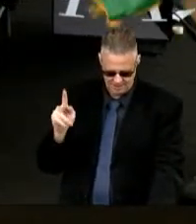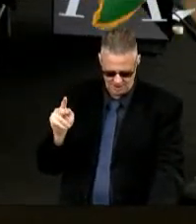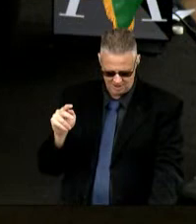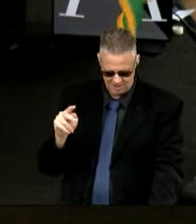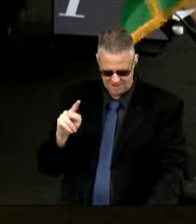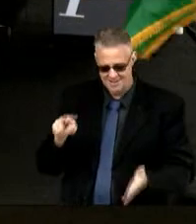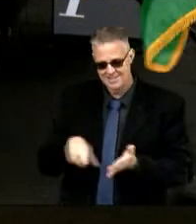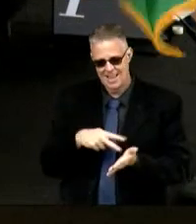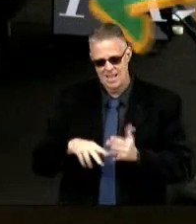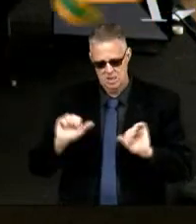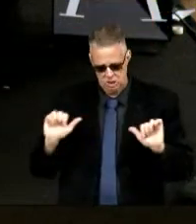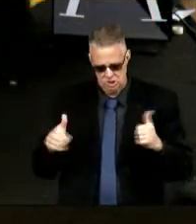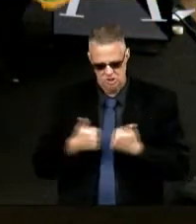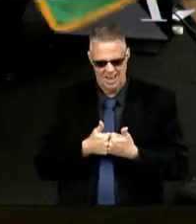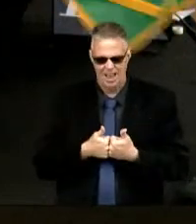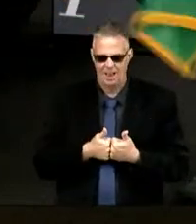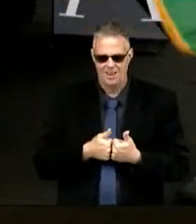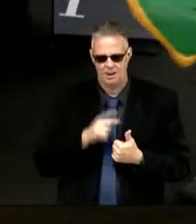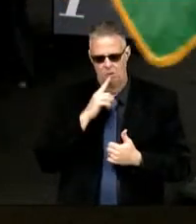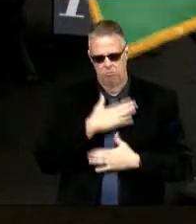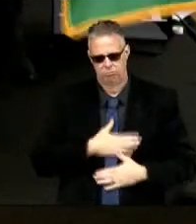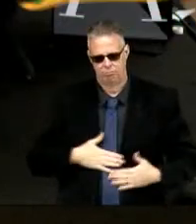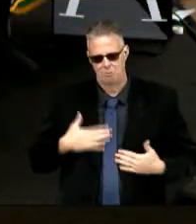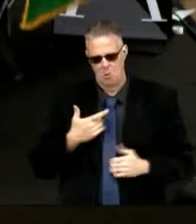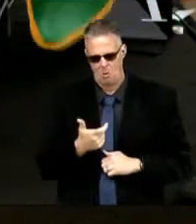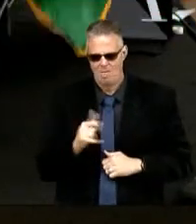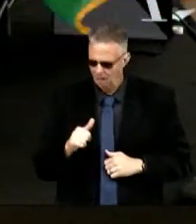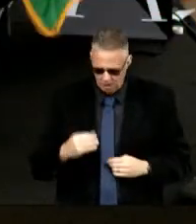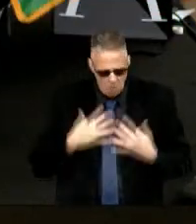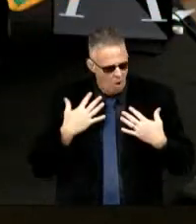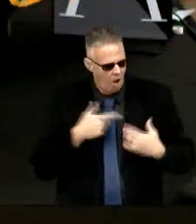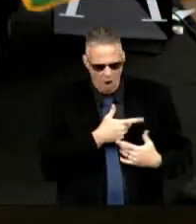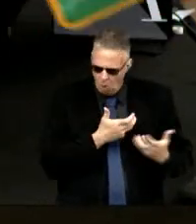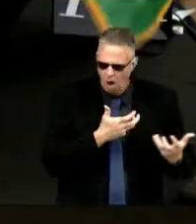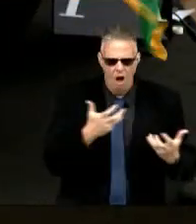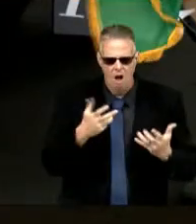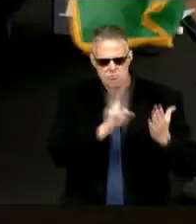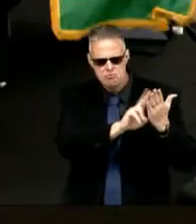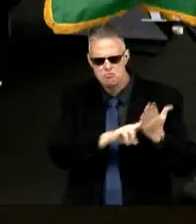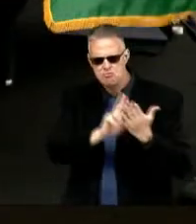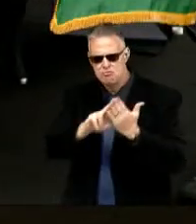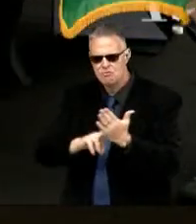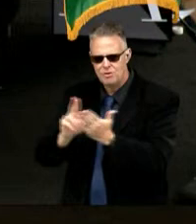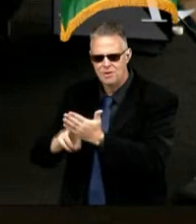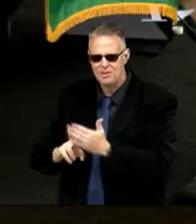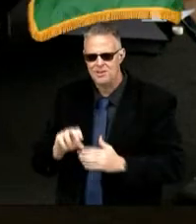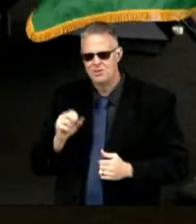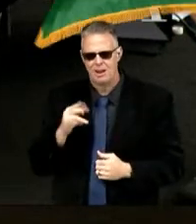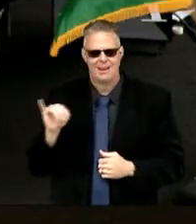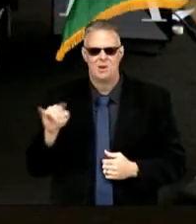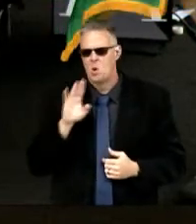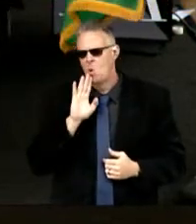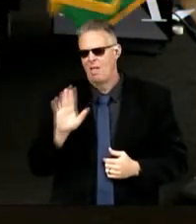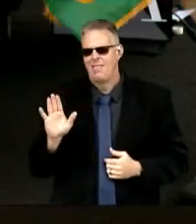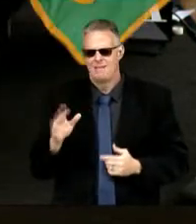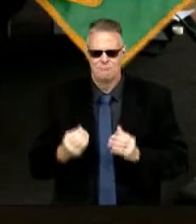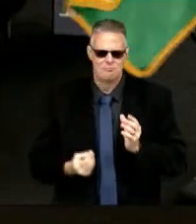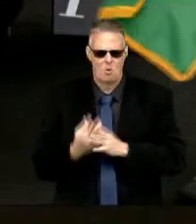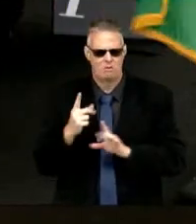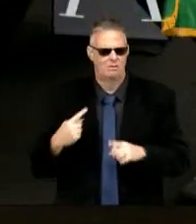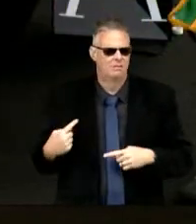dance challenge, and it was so fun to watch. This inspired other students to sign up. Shawnee and Seth have grown so much over the